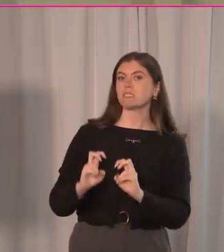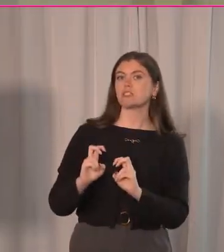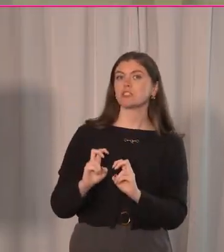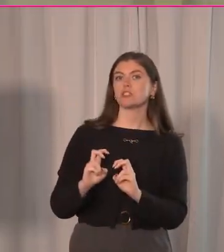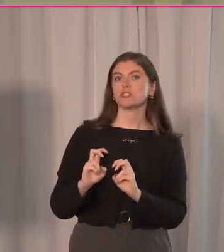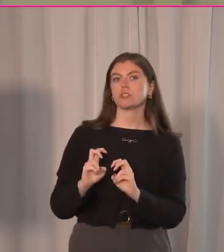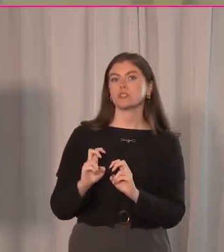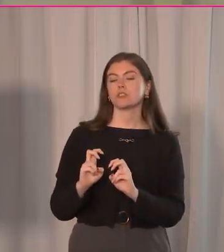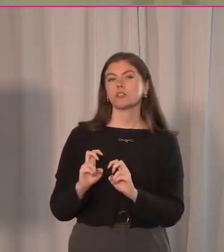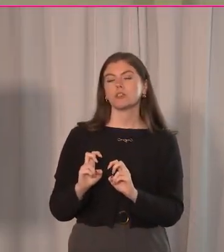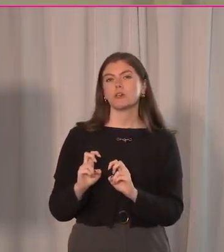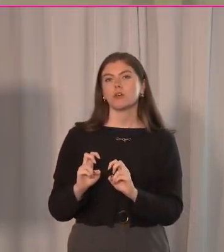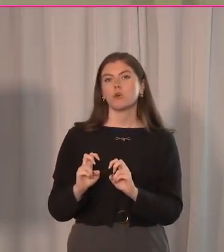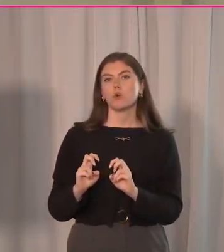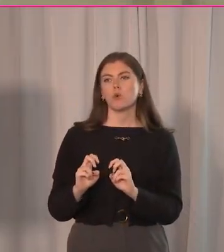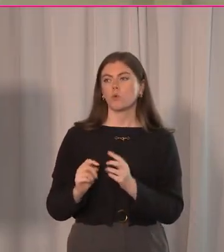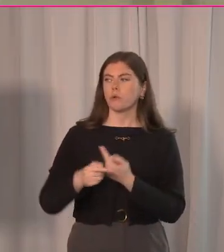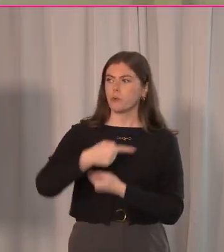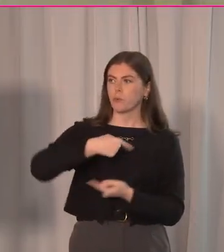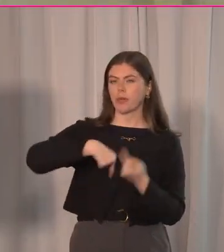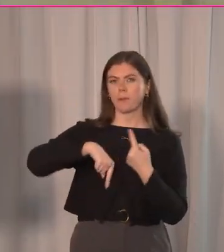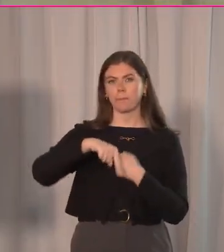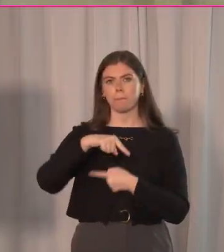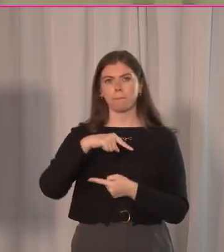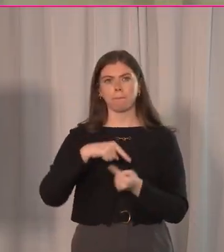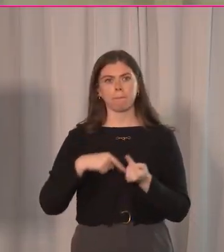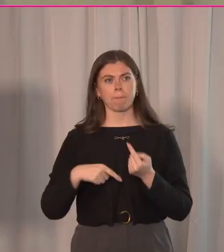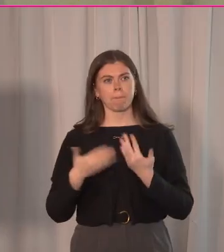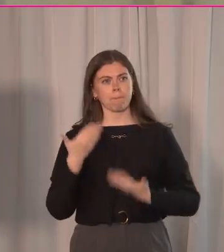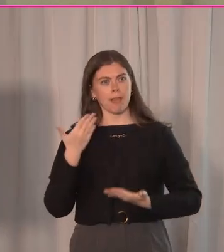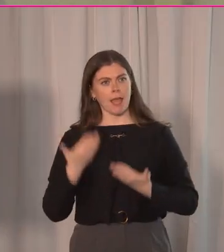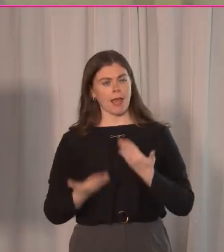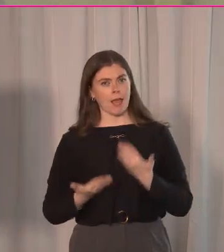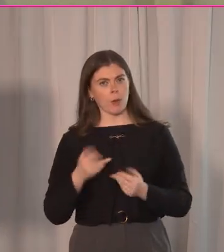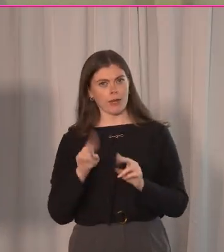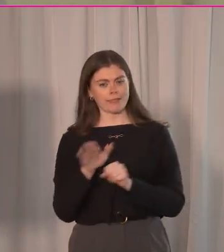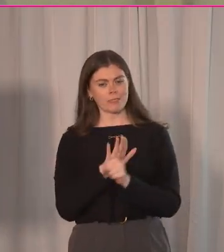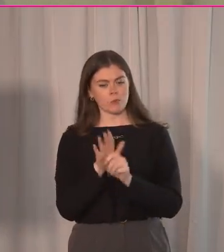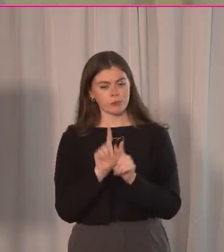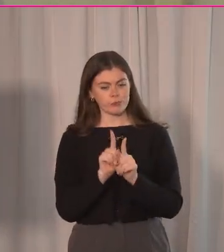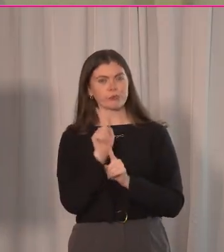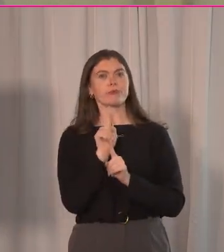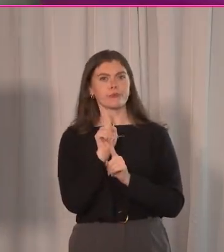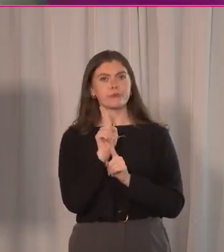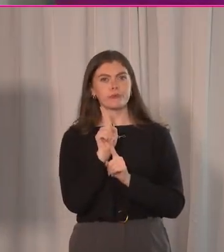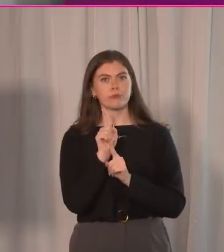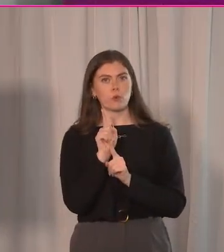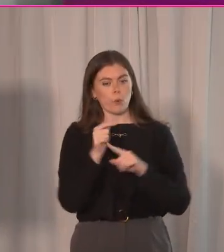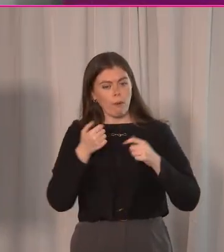conducted, how can we work to make things better and, you know, work to implement a